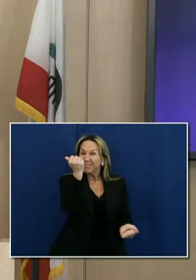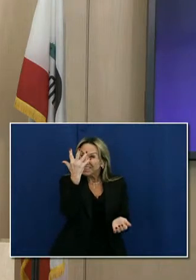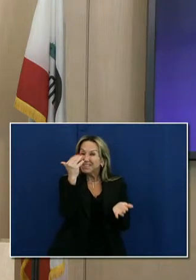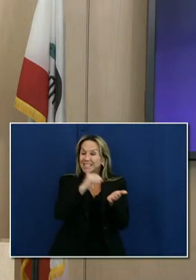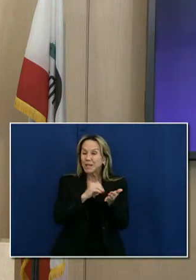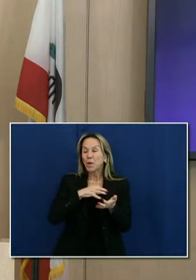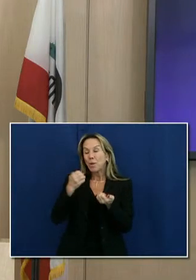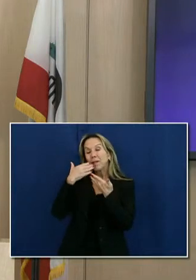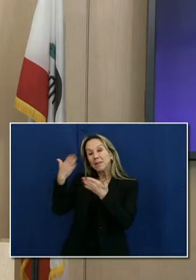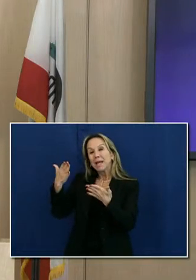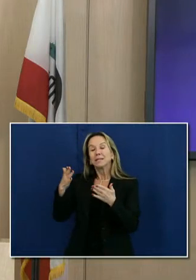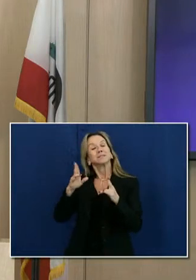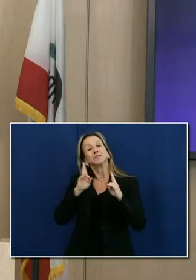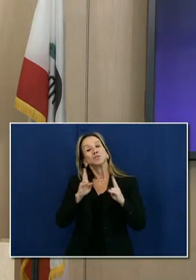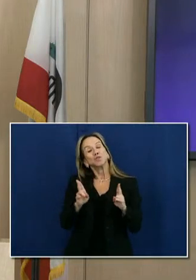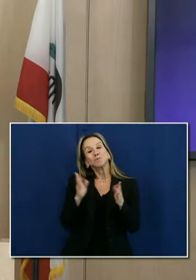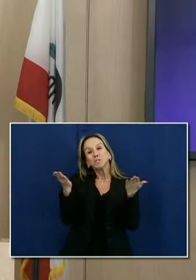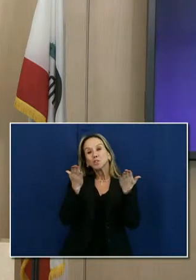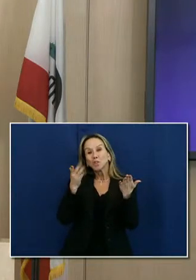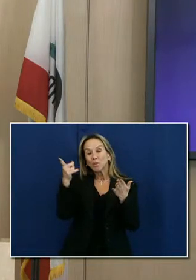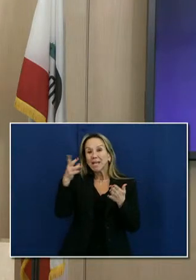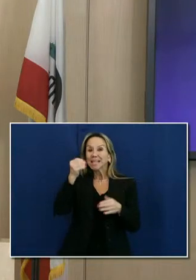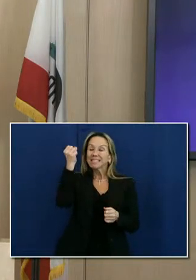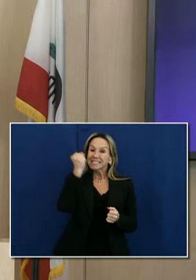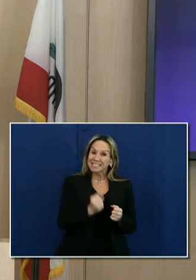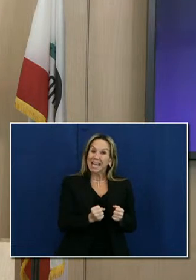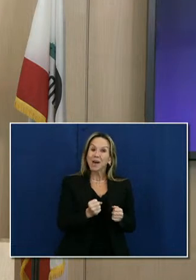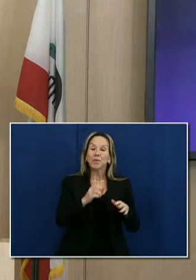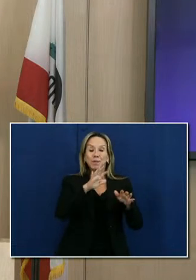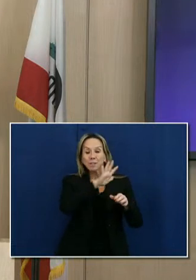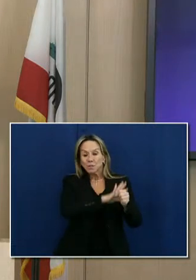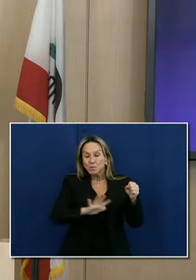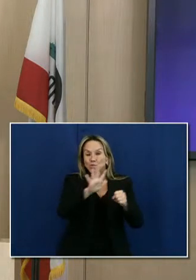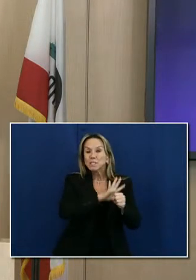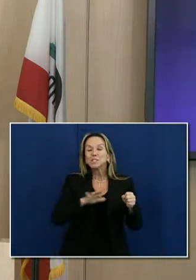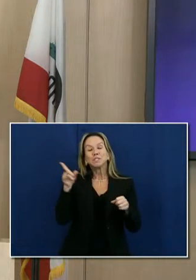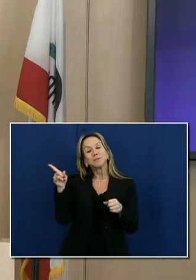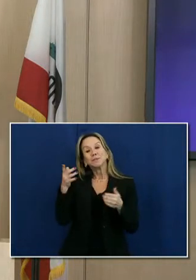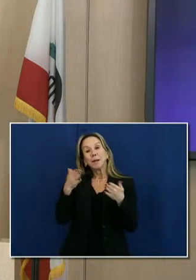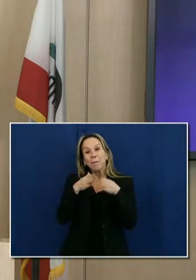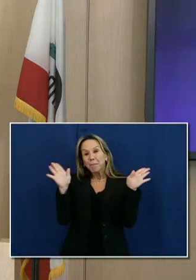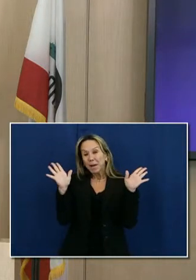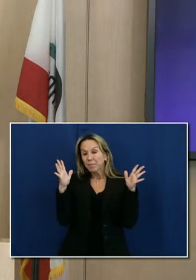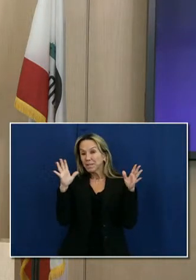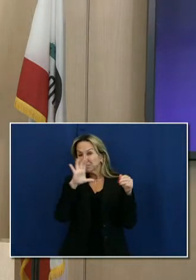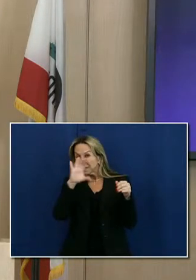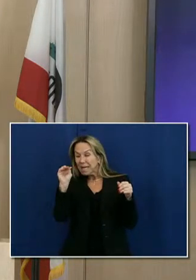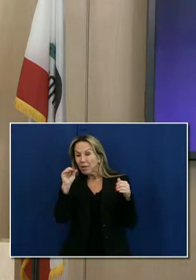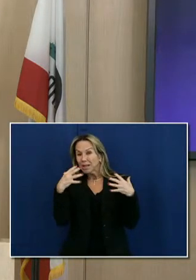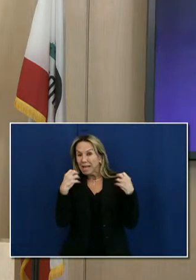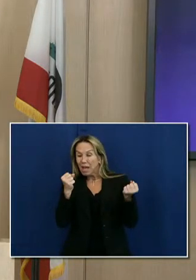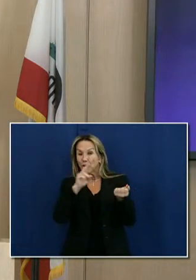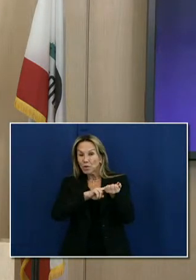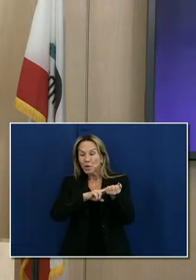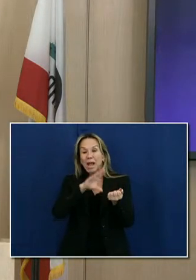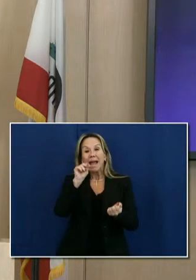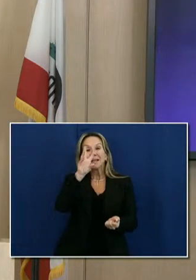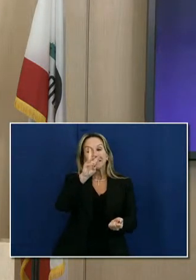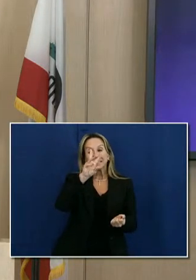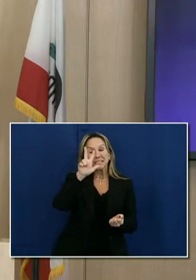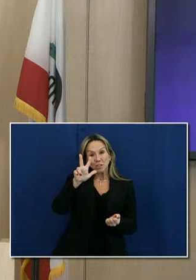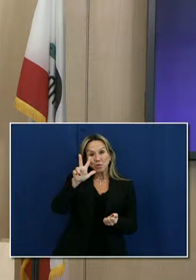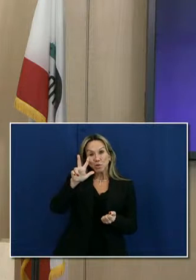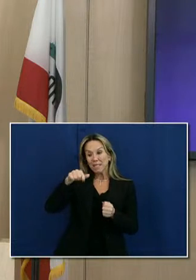Health and Human Services Central and South Regions homeless team, our county public health nurses, and the 63 homeless service